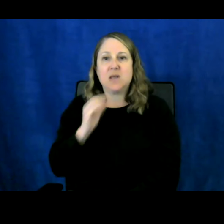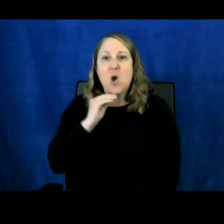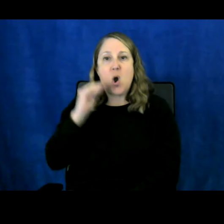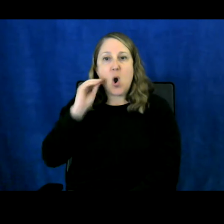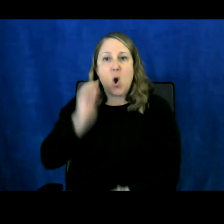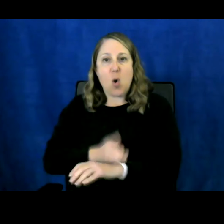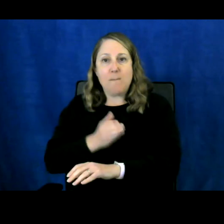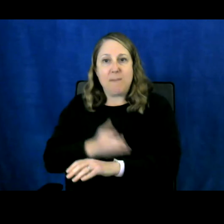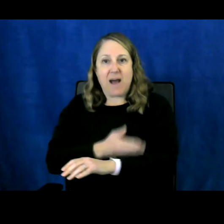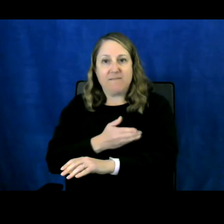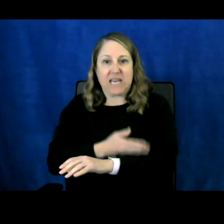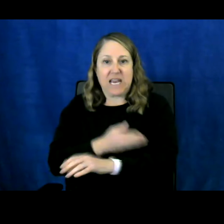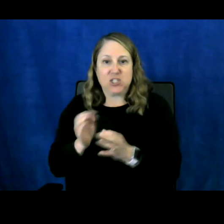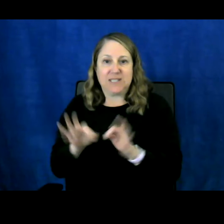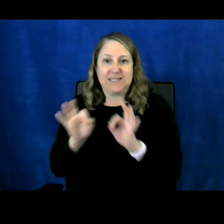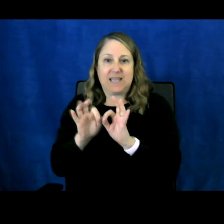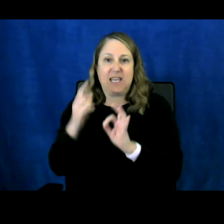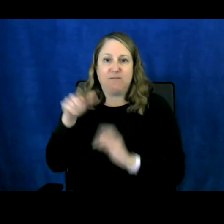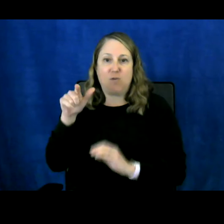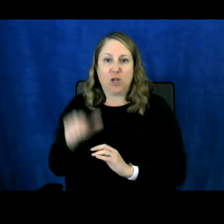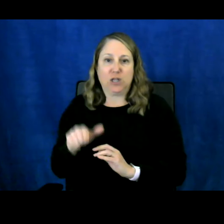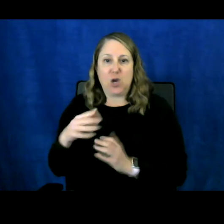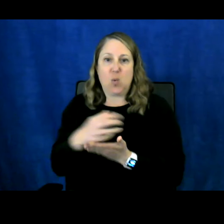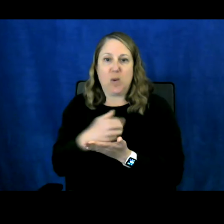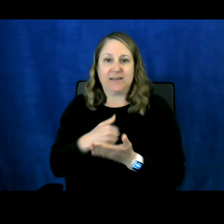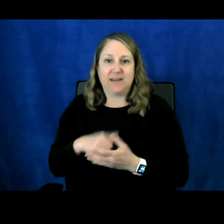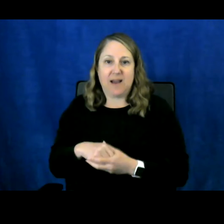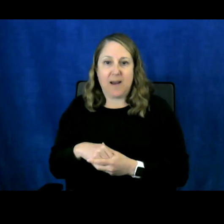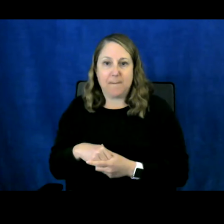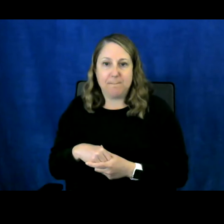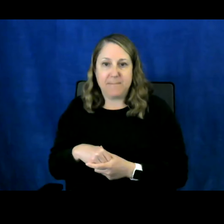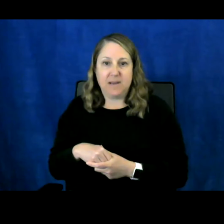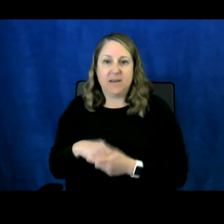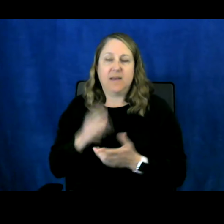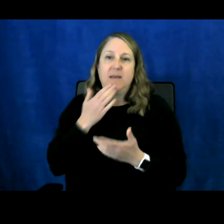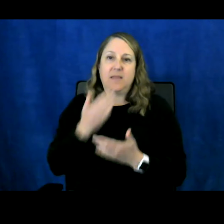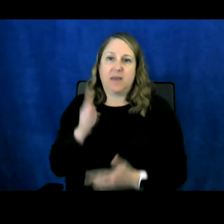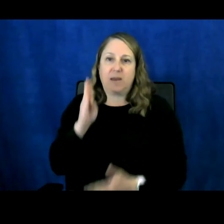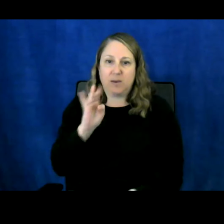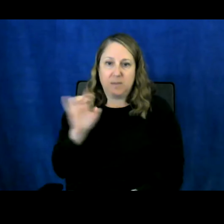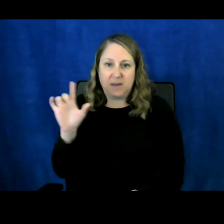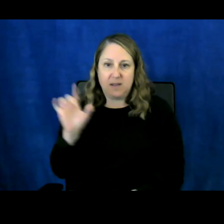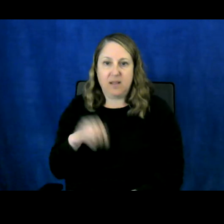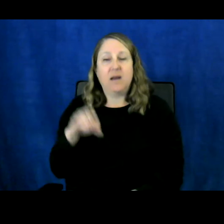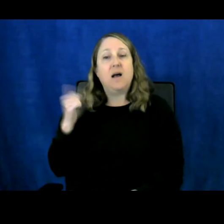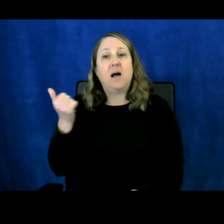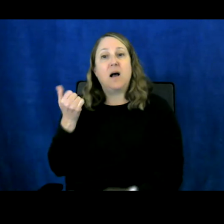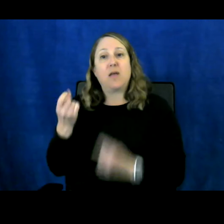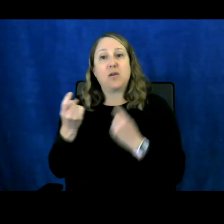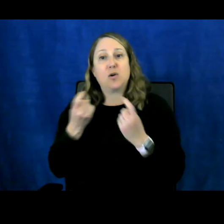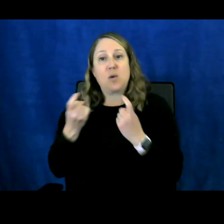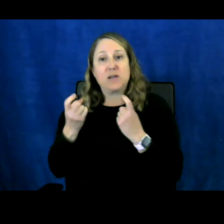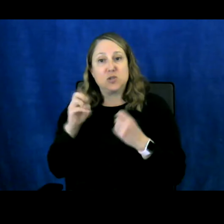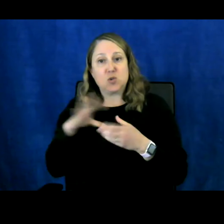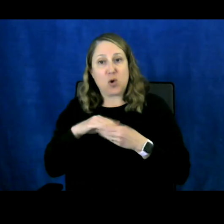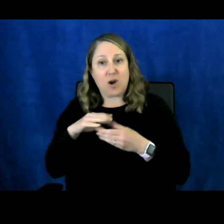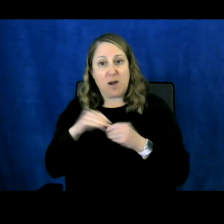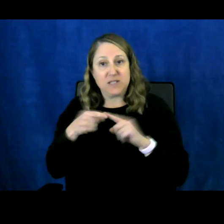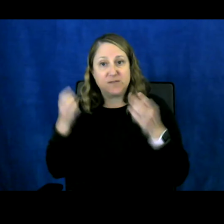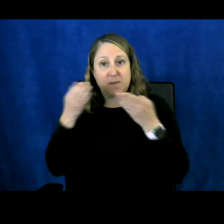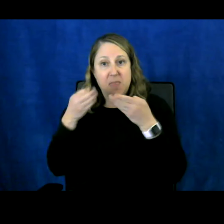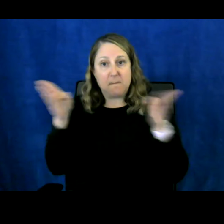is key for those who are low income. So thank you, Bill. Any other questions or comments from the